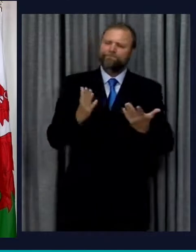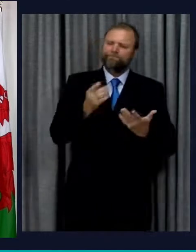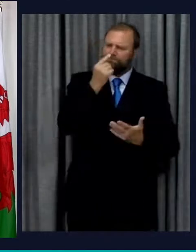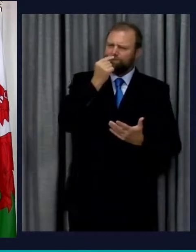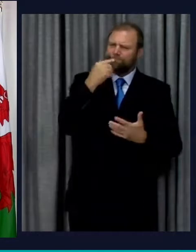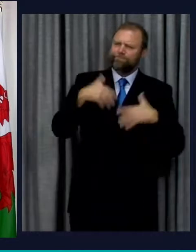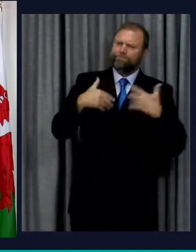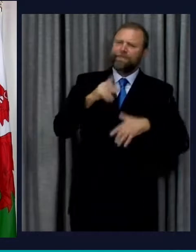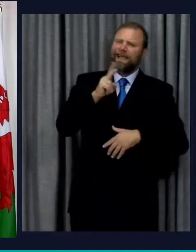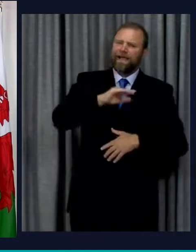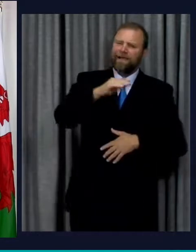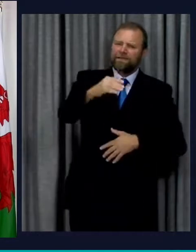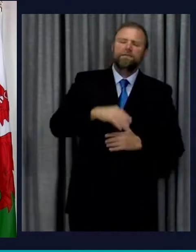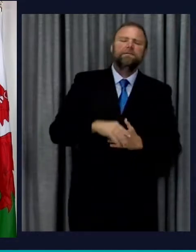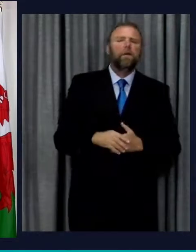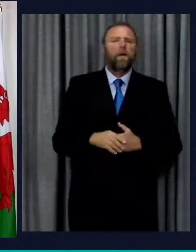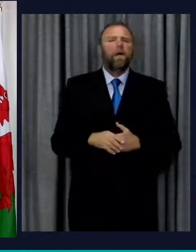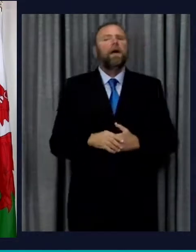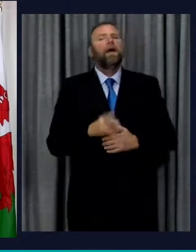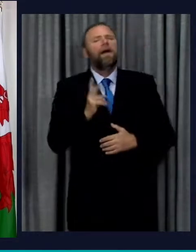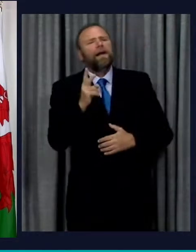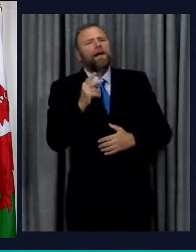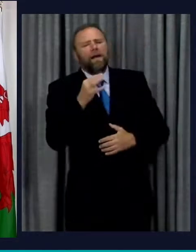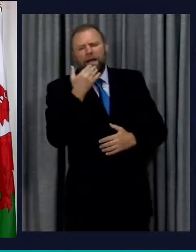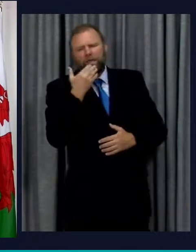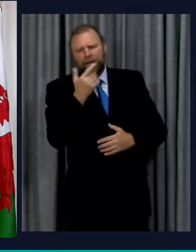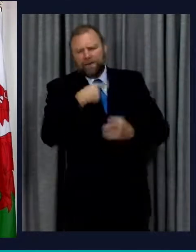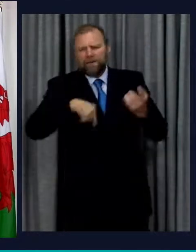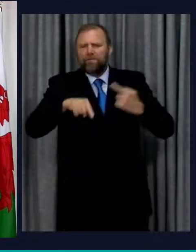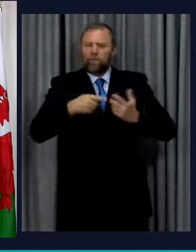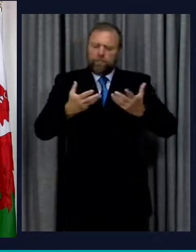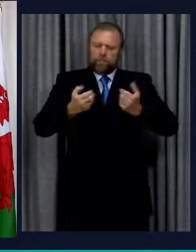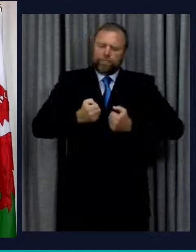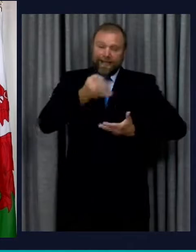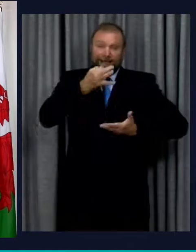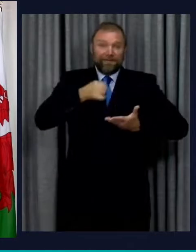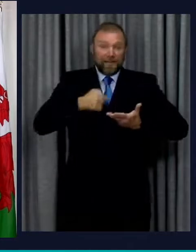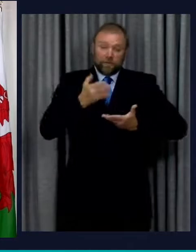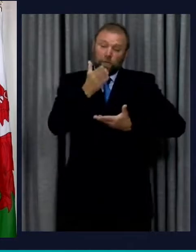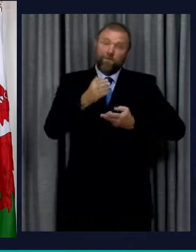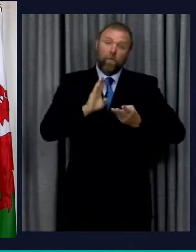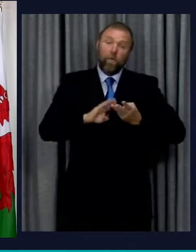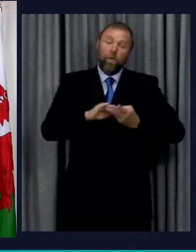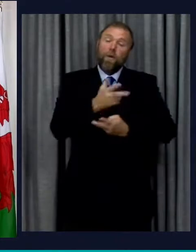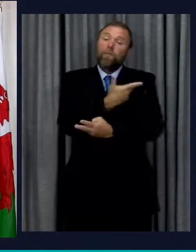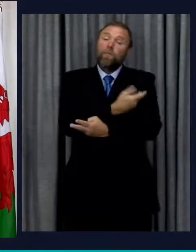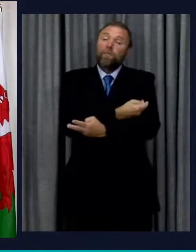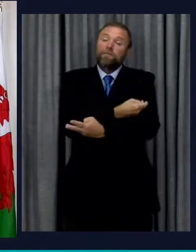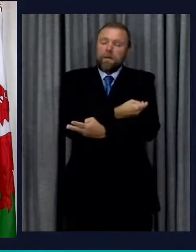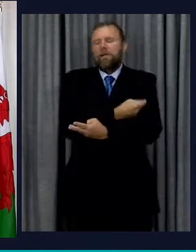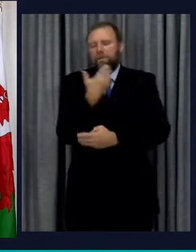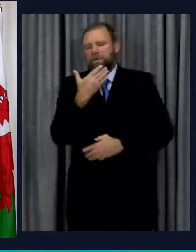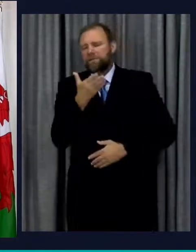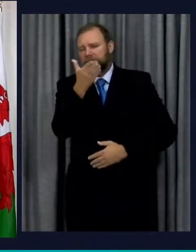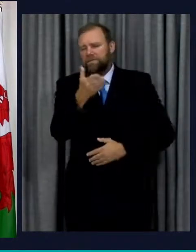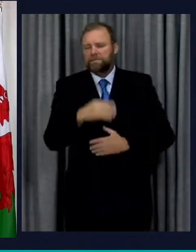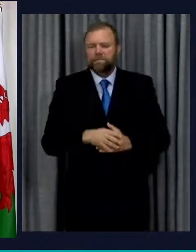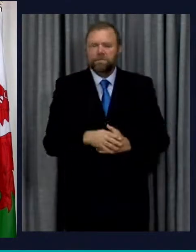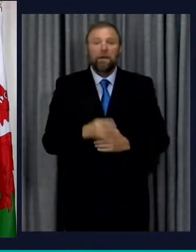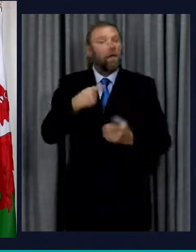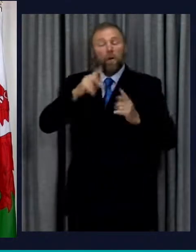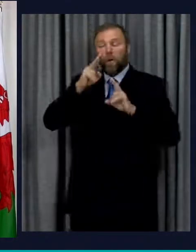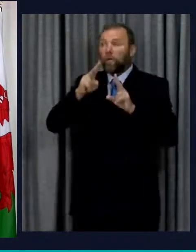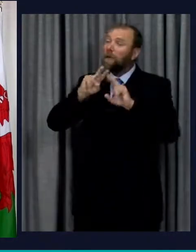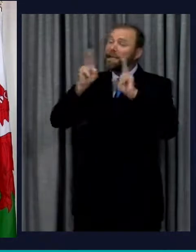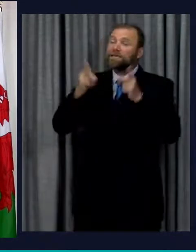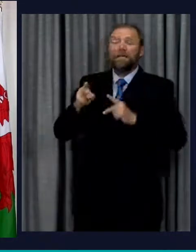to get their booster when offered. We're looking at international evidence too on what's happening with immunity in different countries, and it's partly the fact that